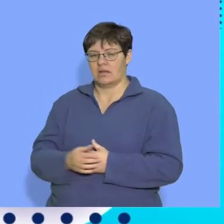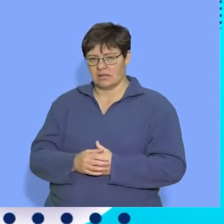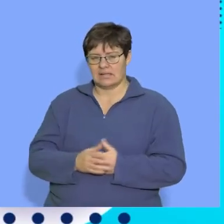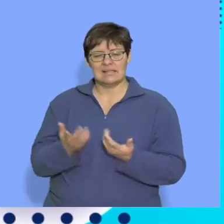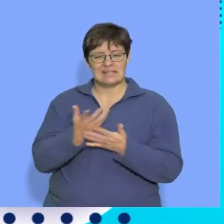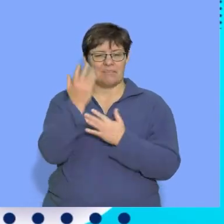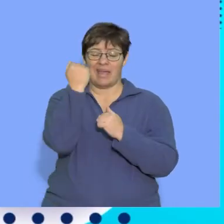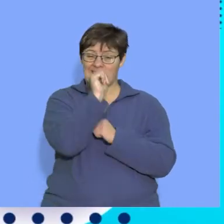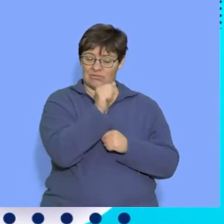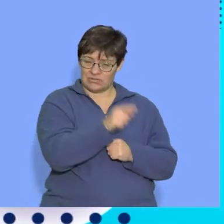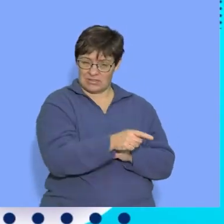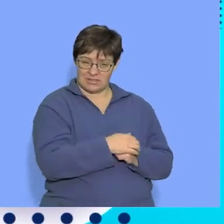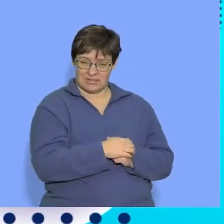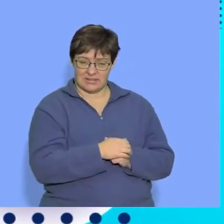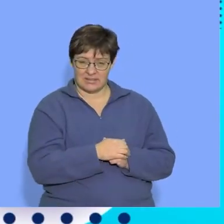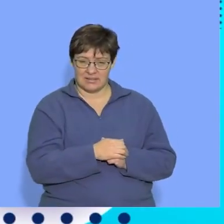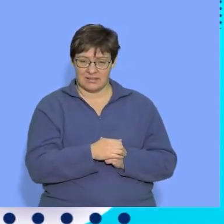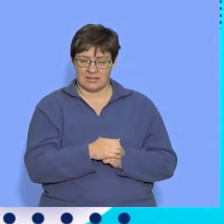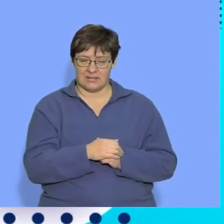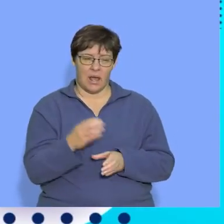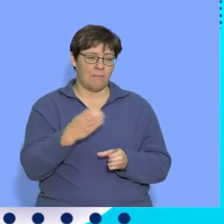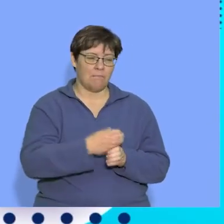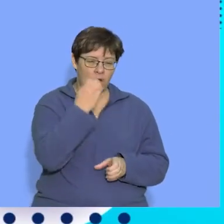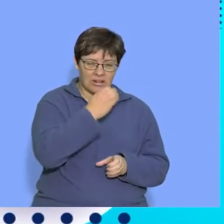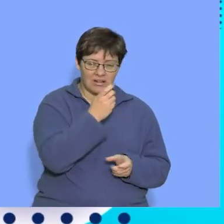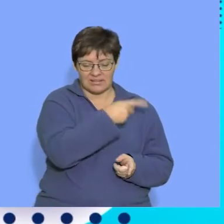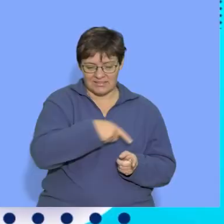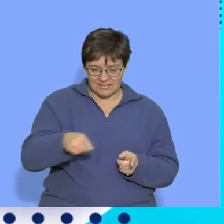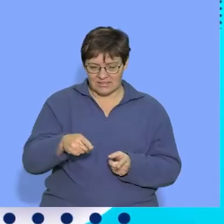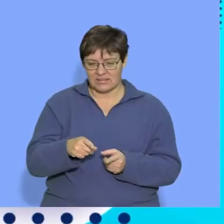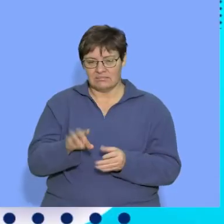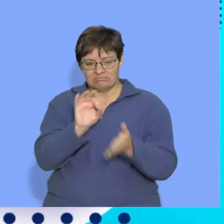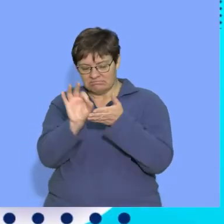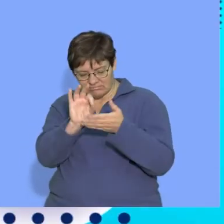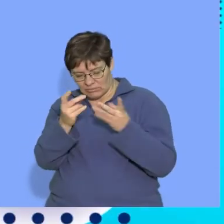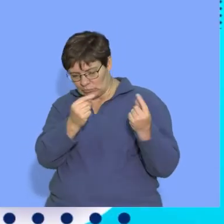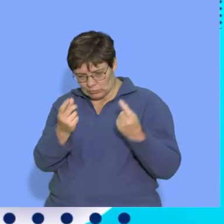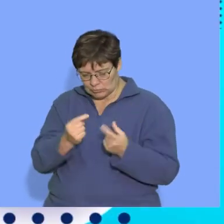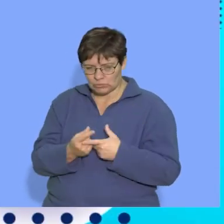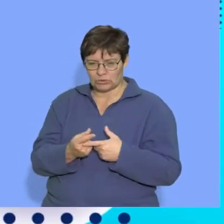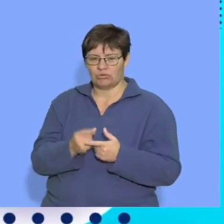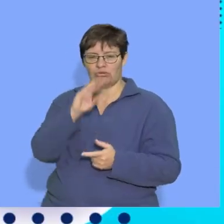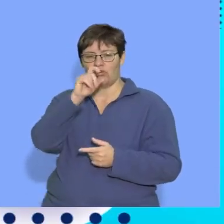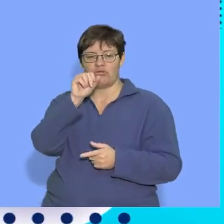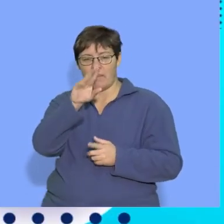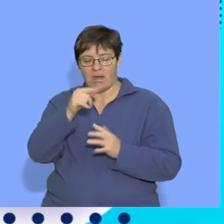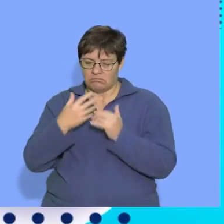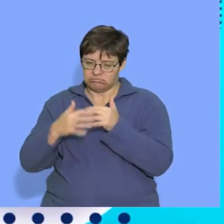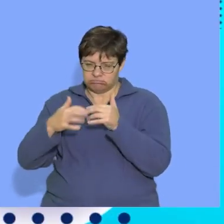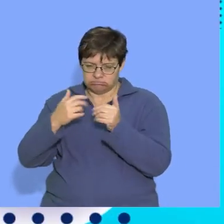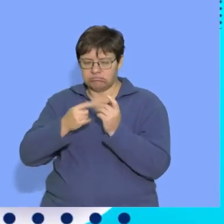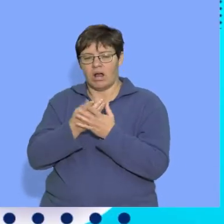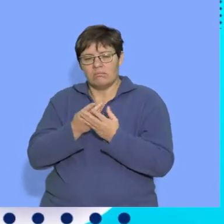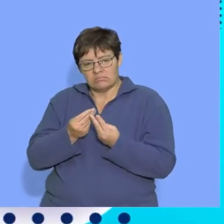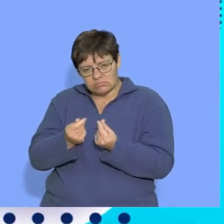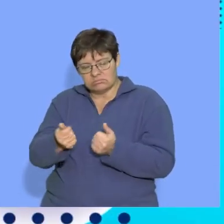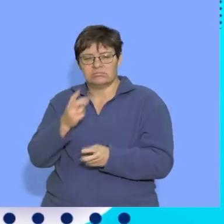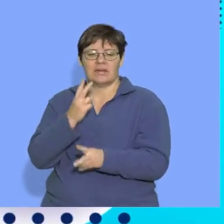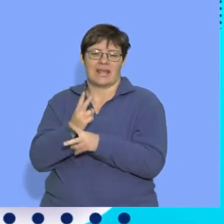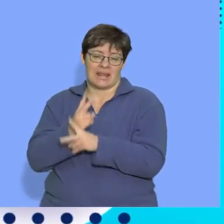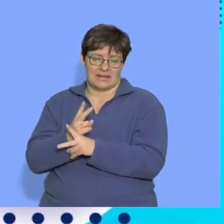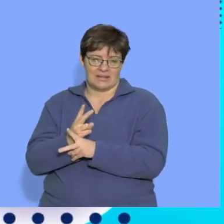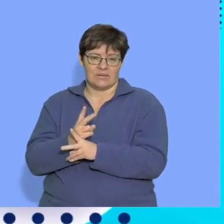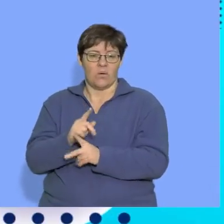that, bottles are recycled and repurposed, rubber is recycled and repurposed. That's all part of initiatives to